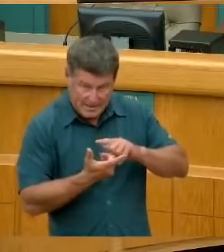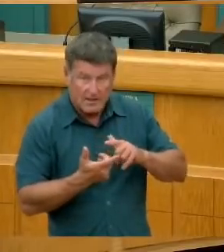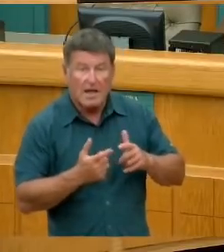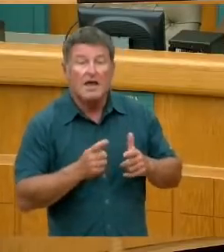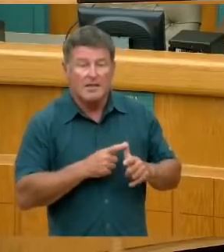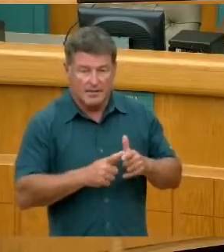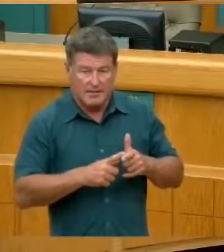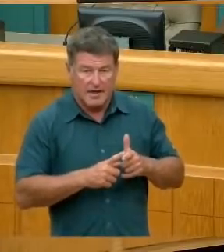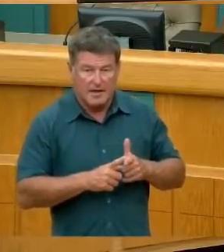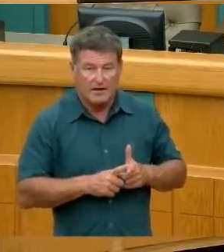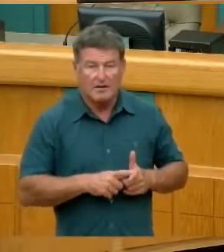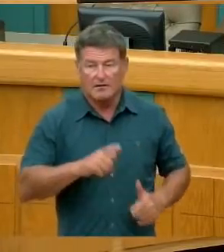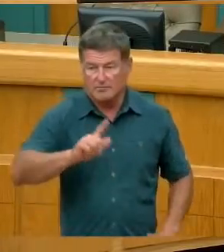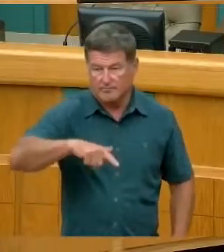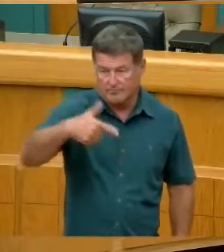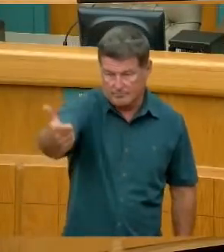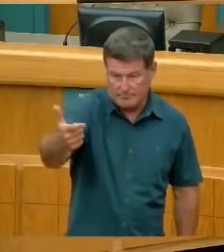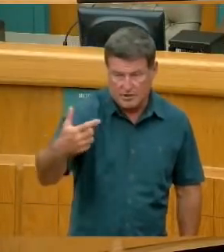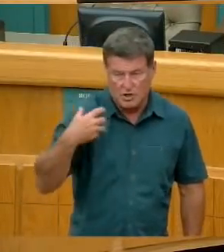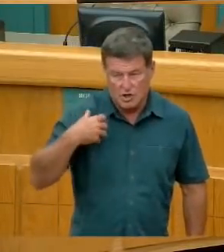covered.